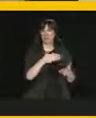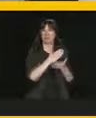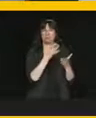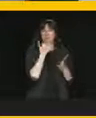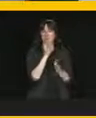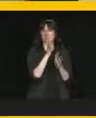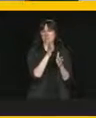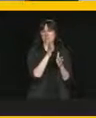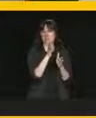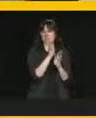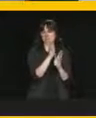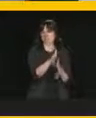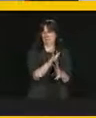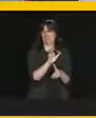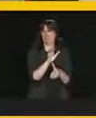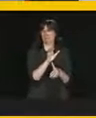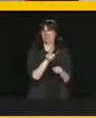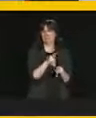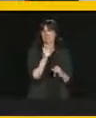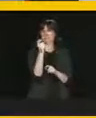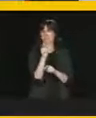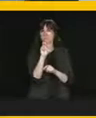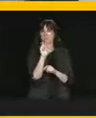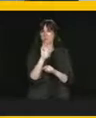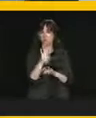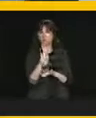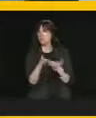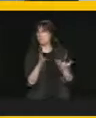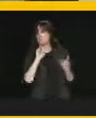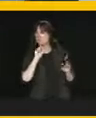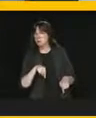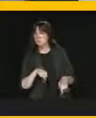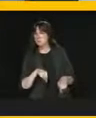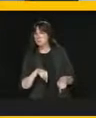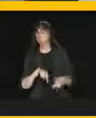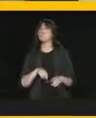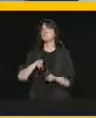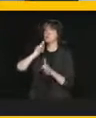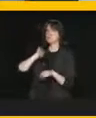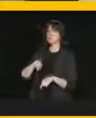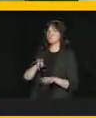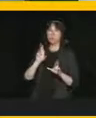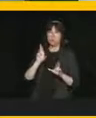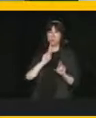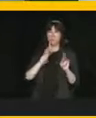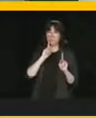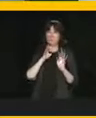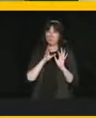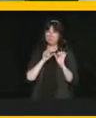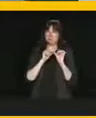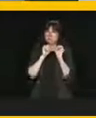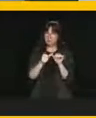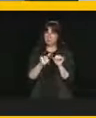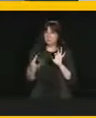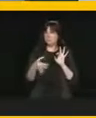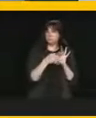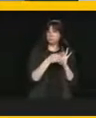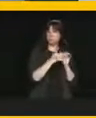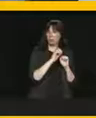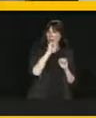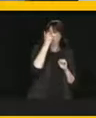their former employees unserved. What is your response to this? Ideally, people will keep their connections with their workplaces so